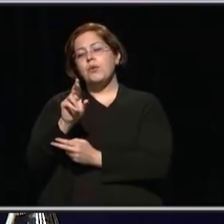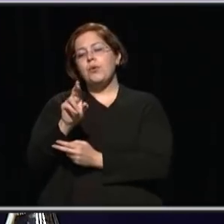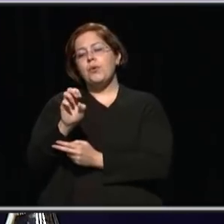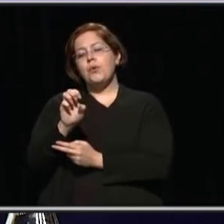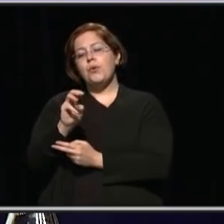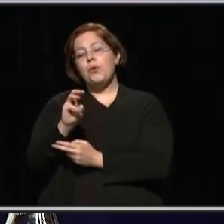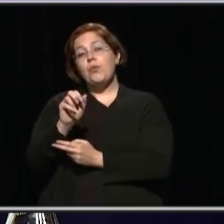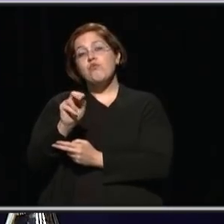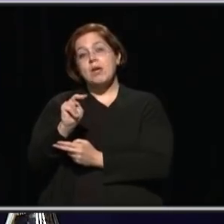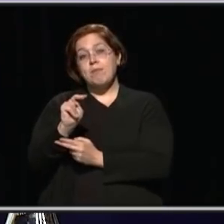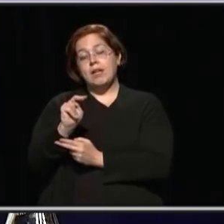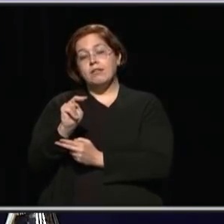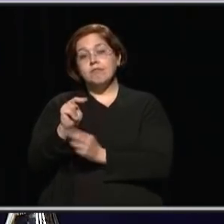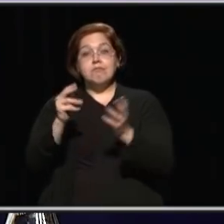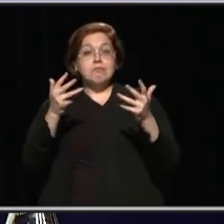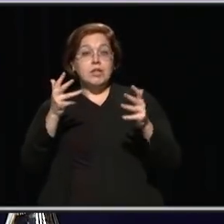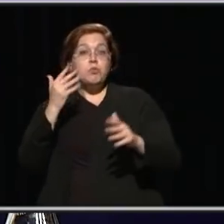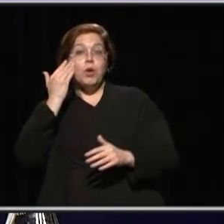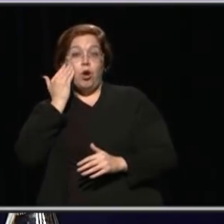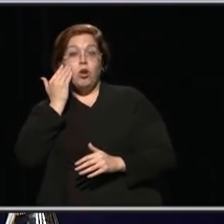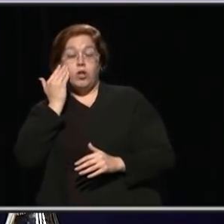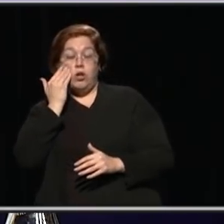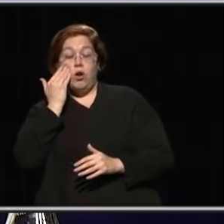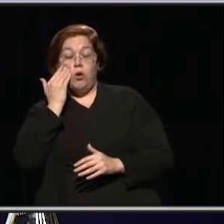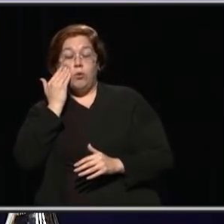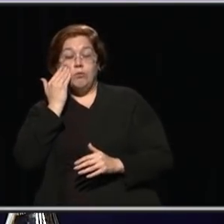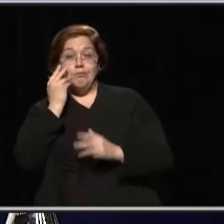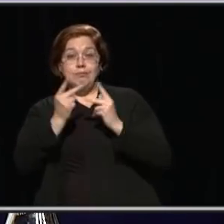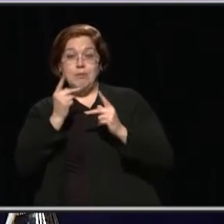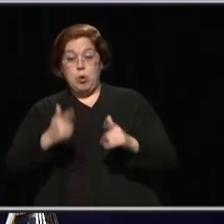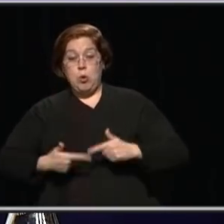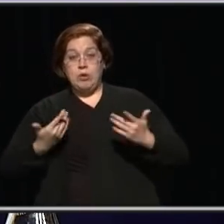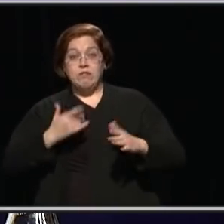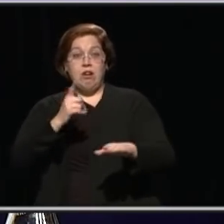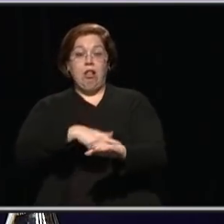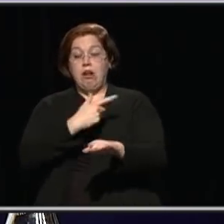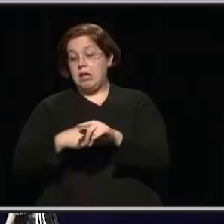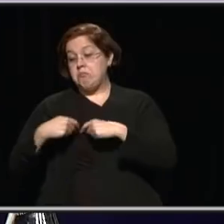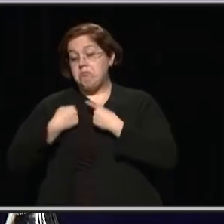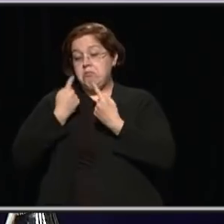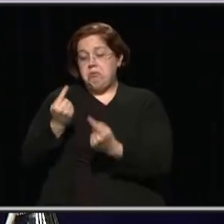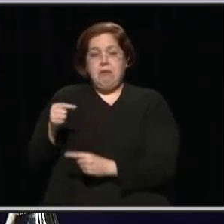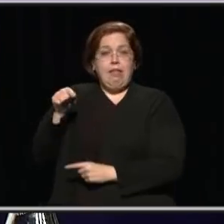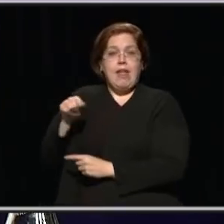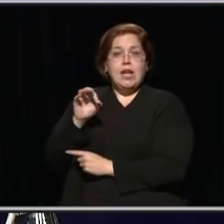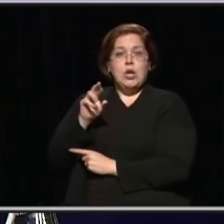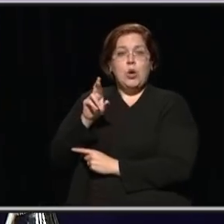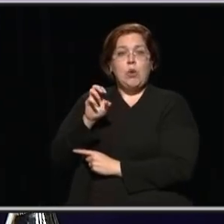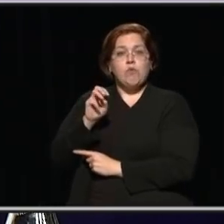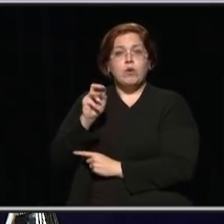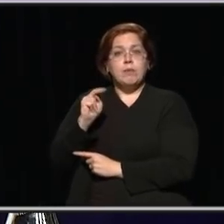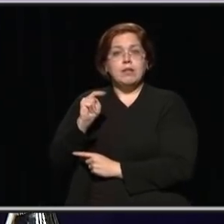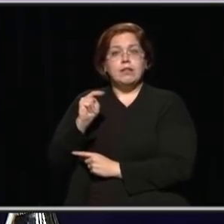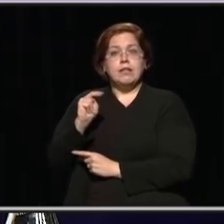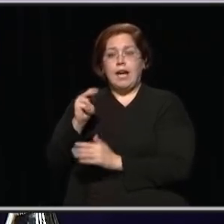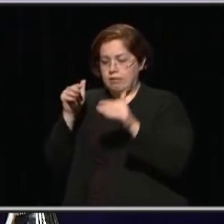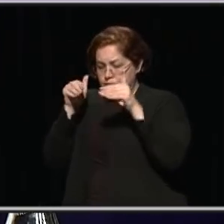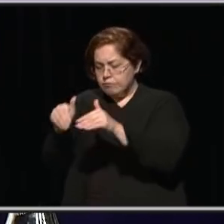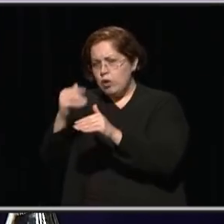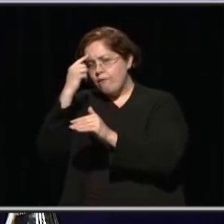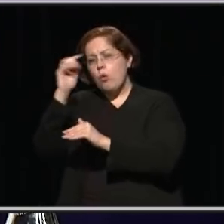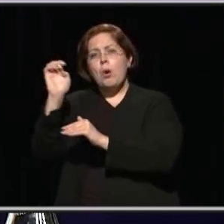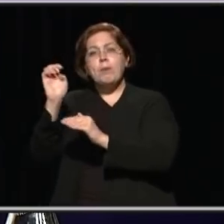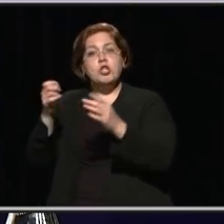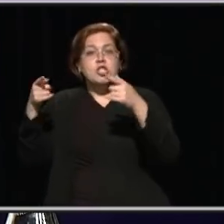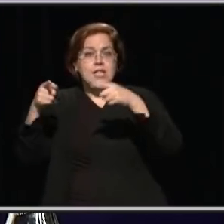Coliseum. As we all know, those that have been in this community for a long time, the Freeman is kind of a center for emergency operations and